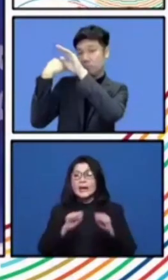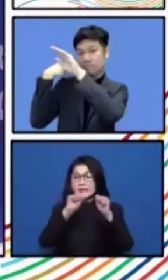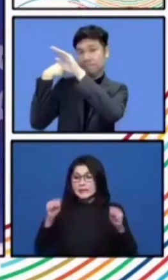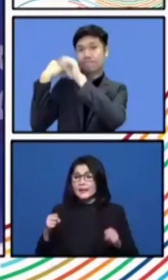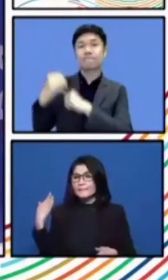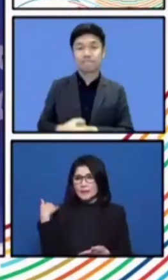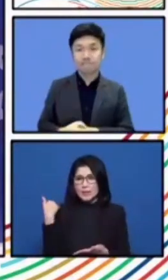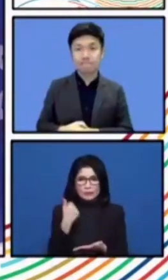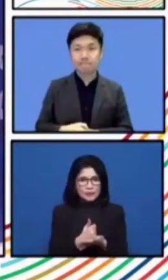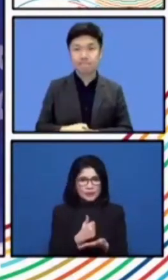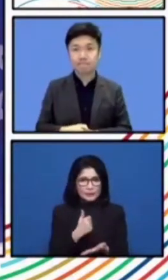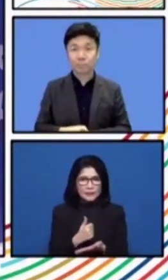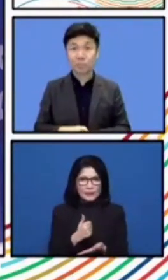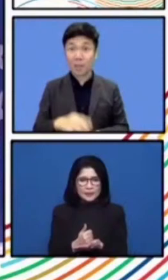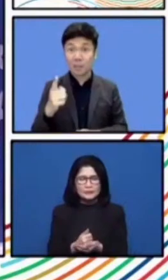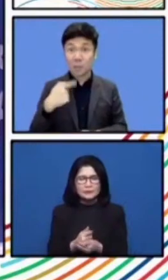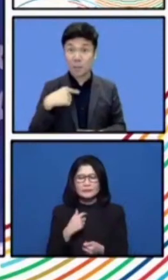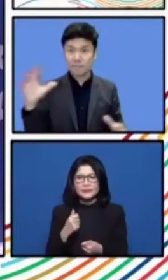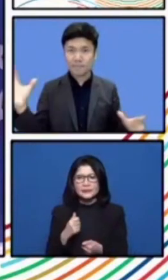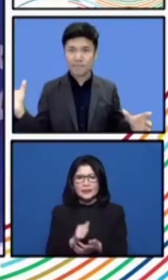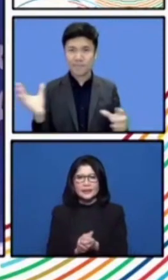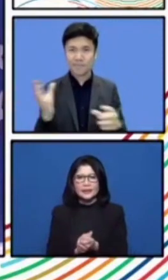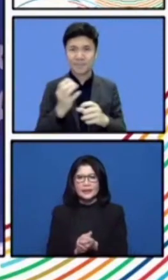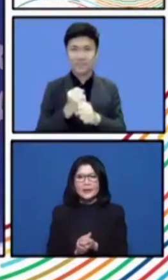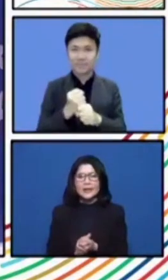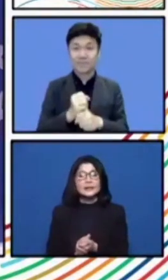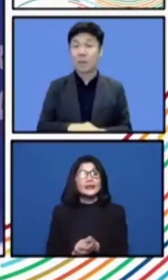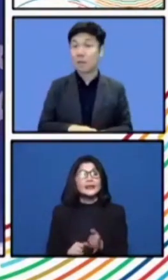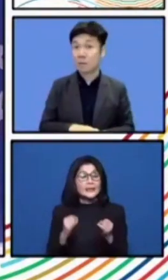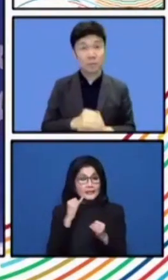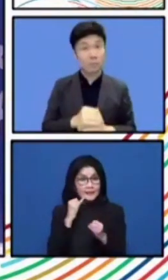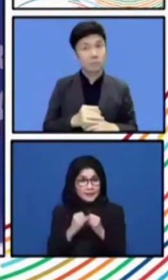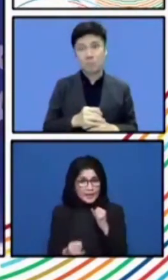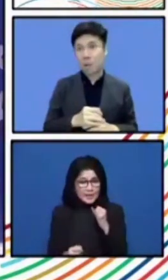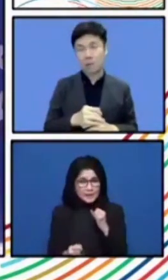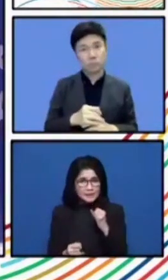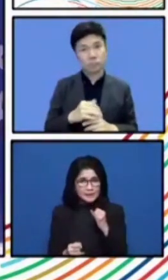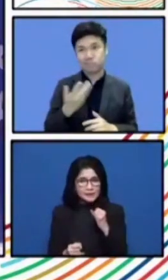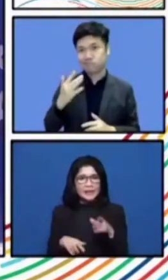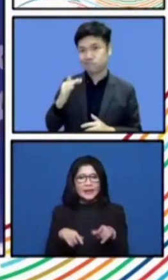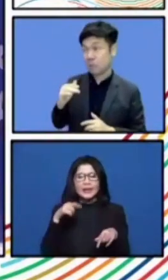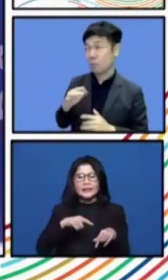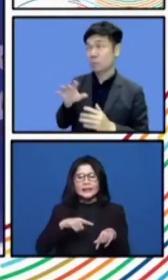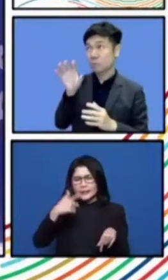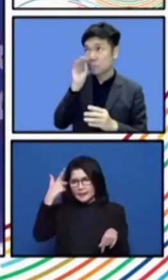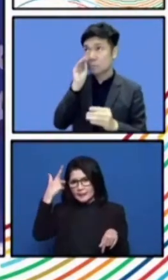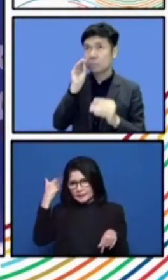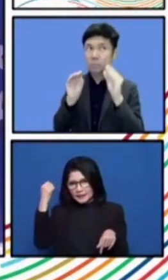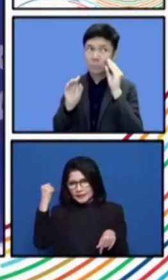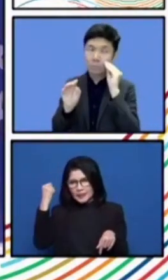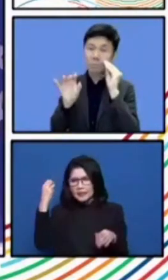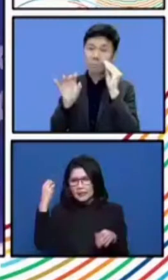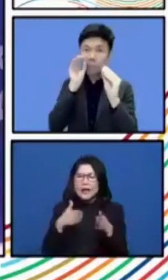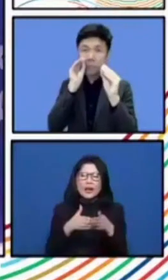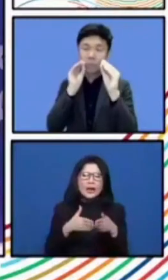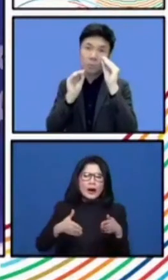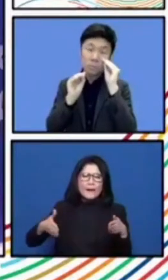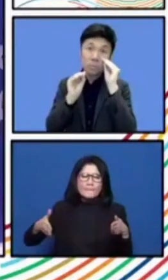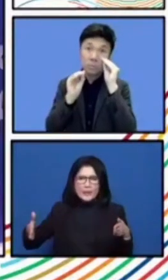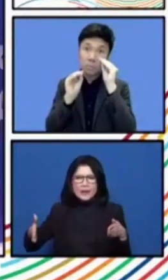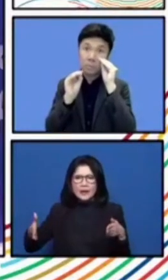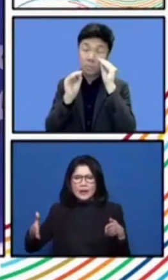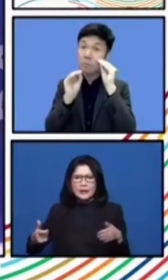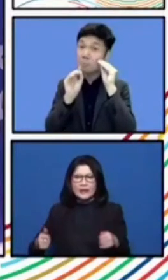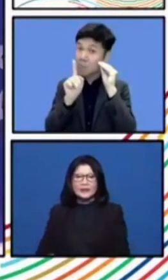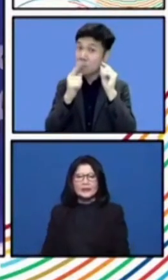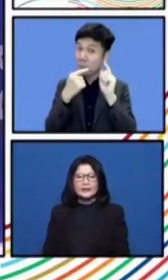to make a final point it's it's a huge Learning Journey and um and I see this as something very positive if you few years